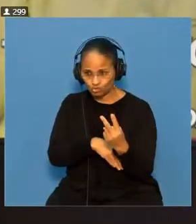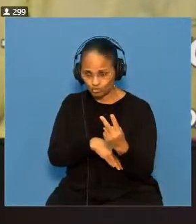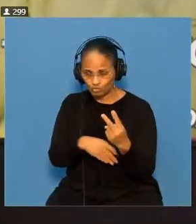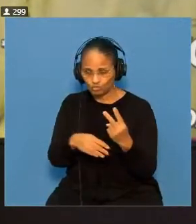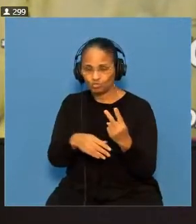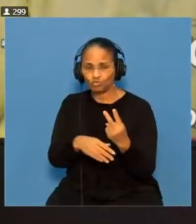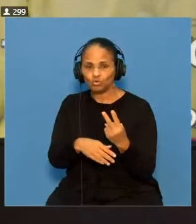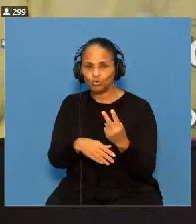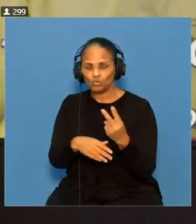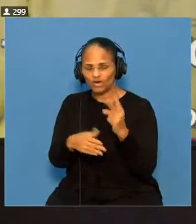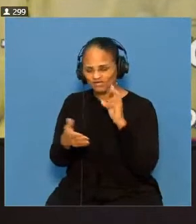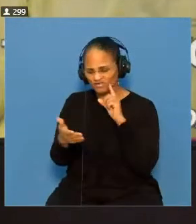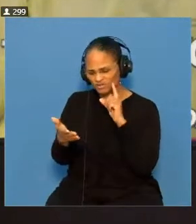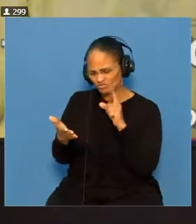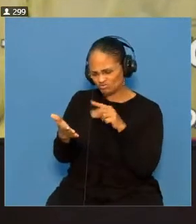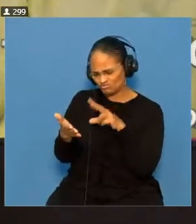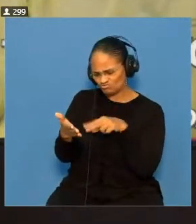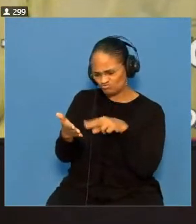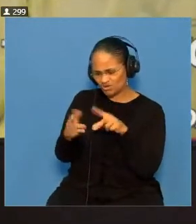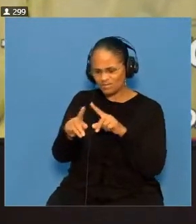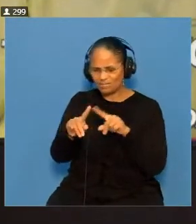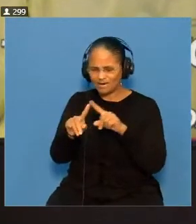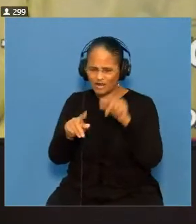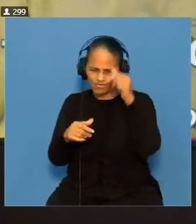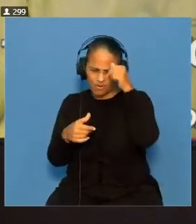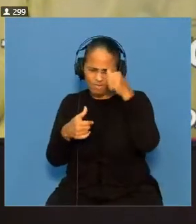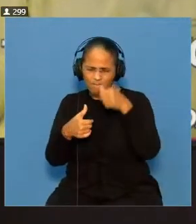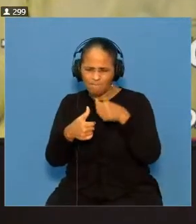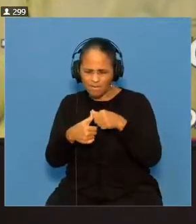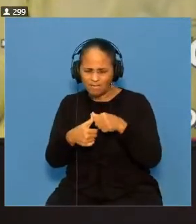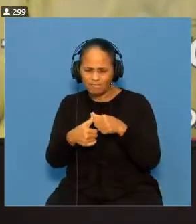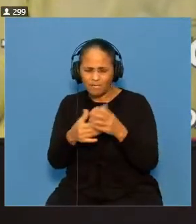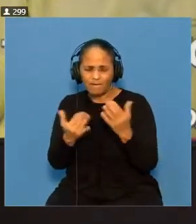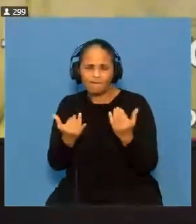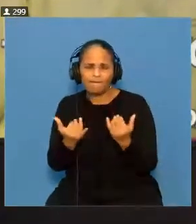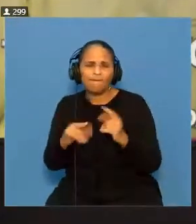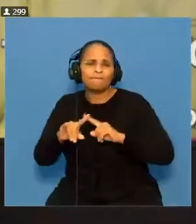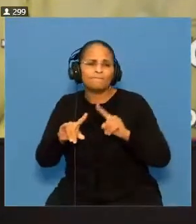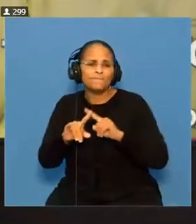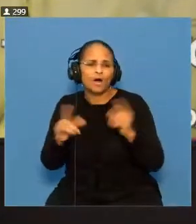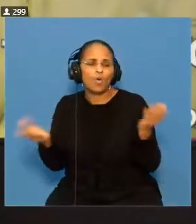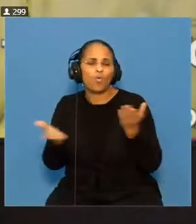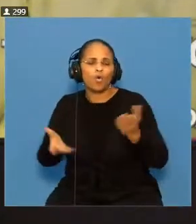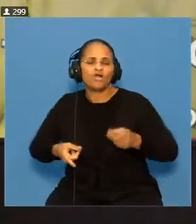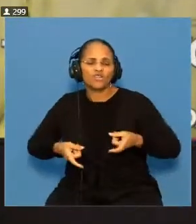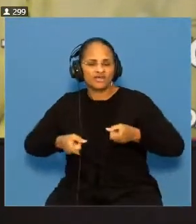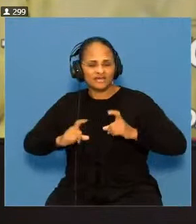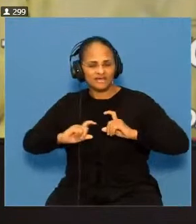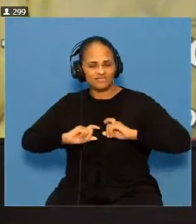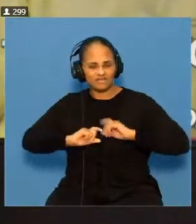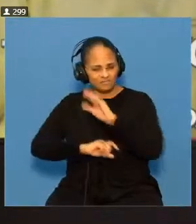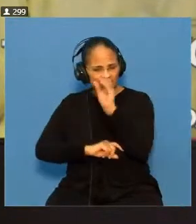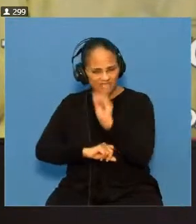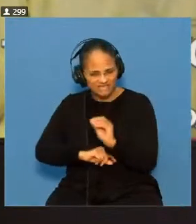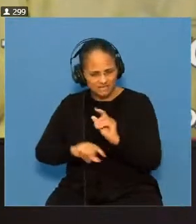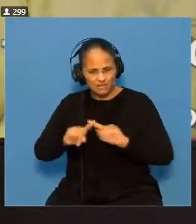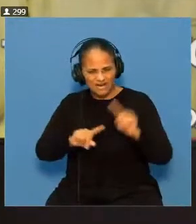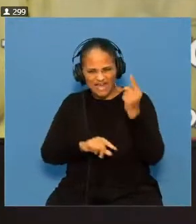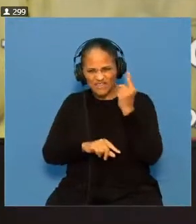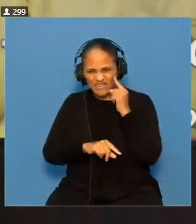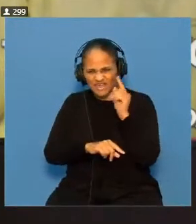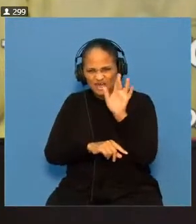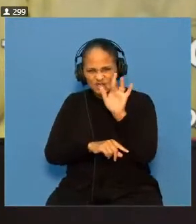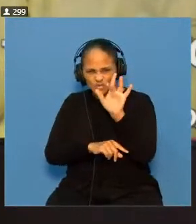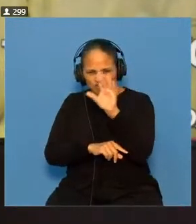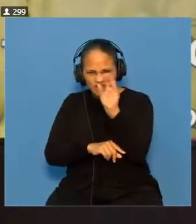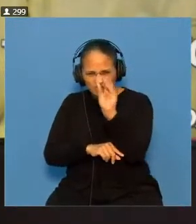I'll have to look at my notes. I don't remember exactly offhand how many they're supplying us, what percentage of the population. I want to say 25%, but just stand